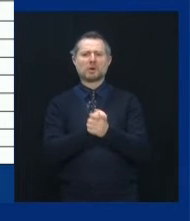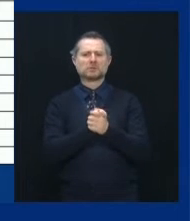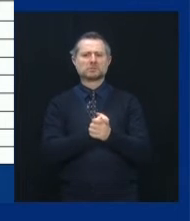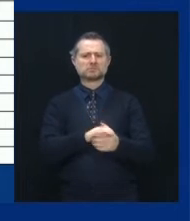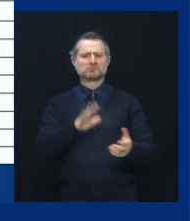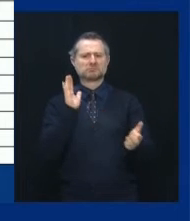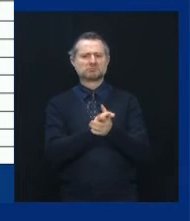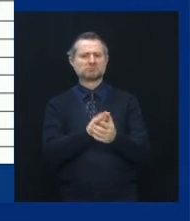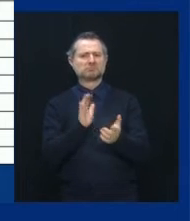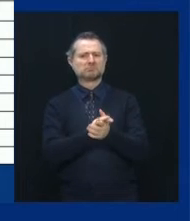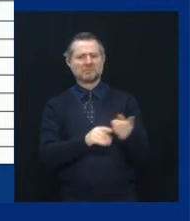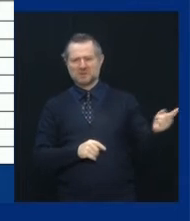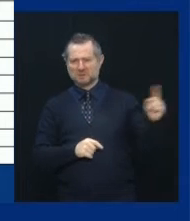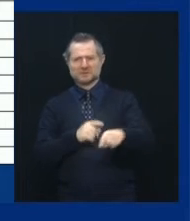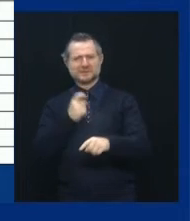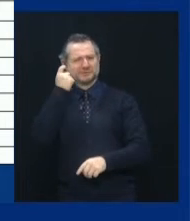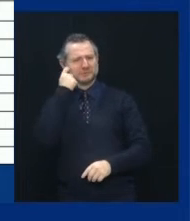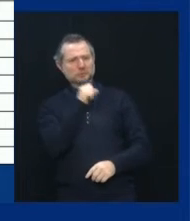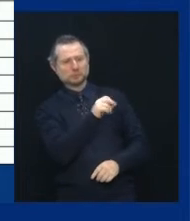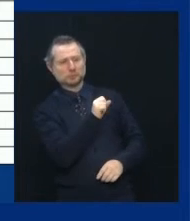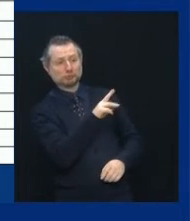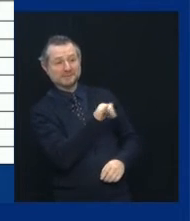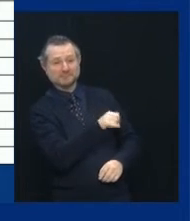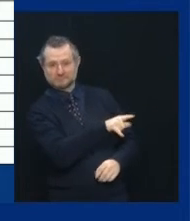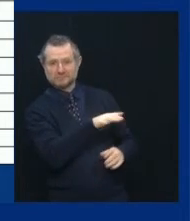yesterday. One day went to 100%.